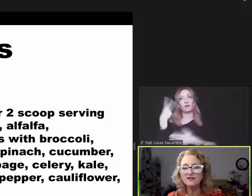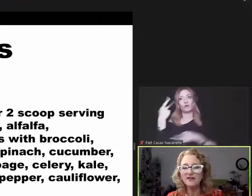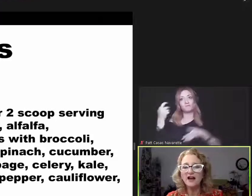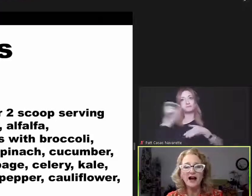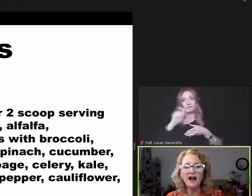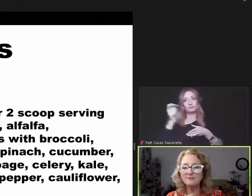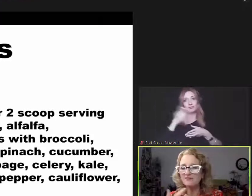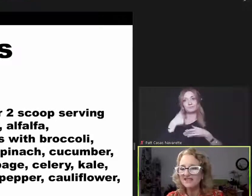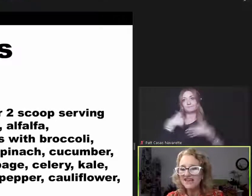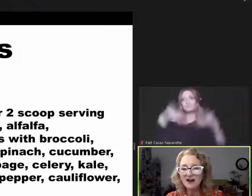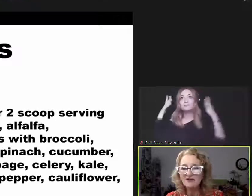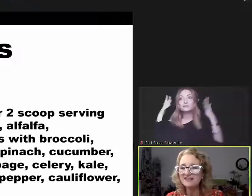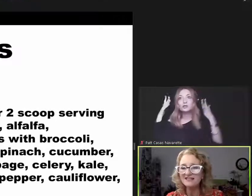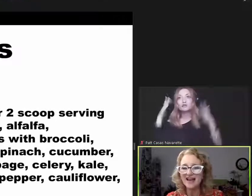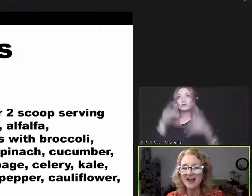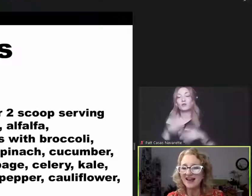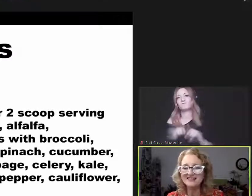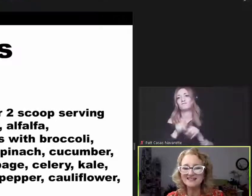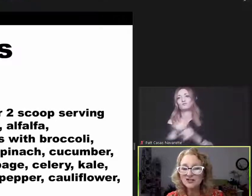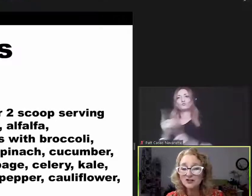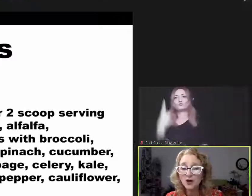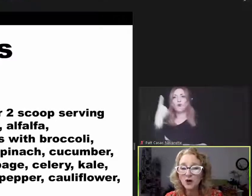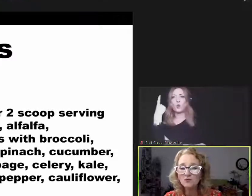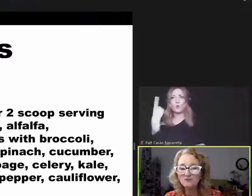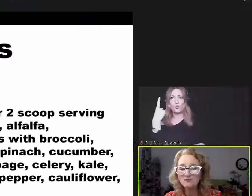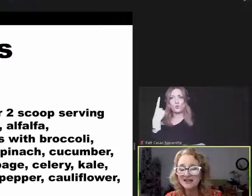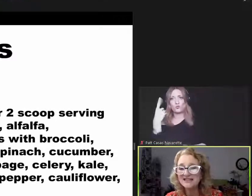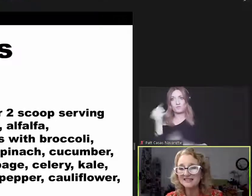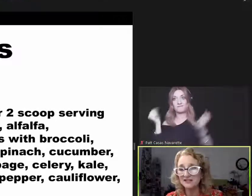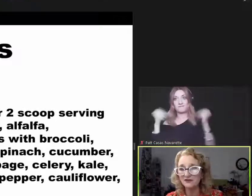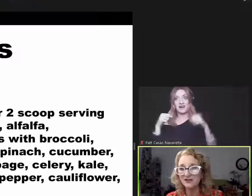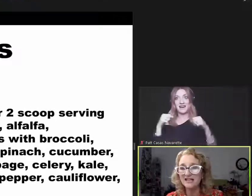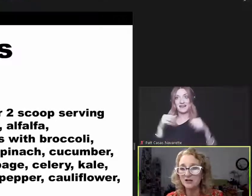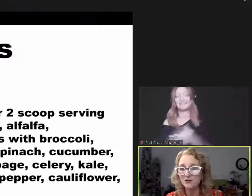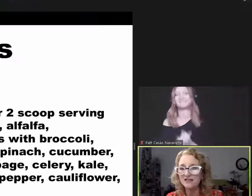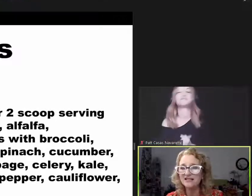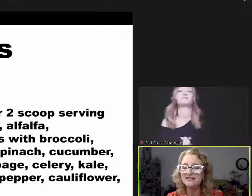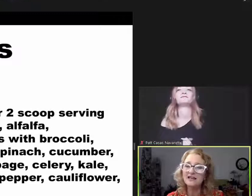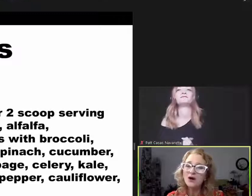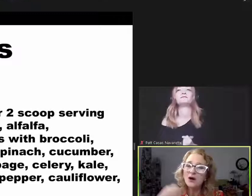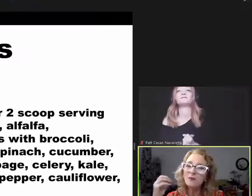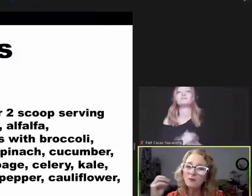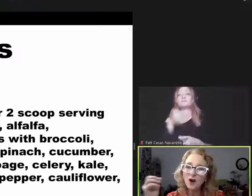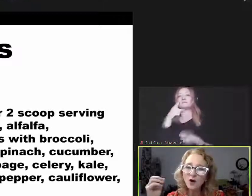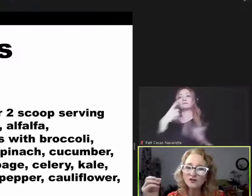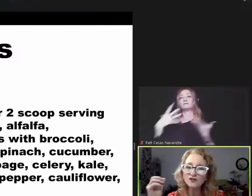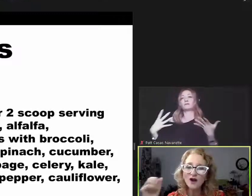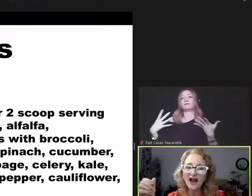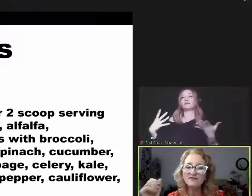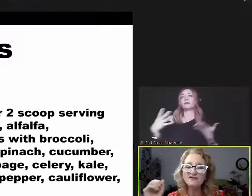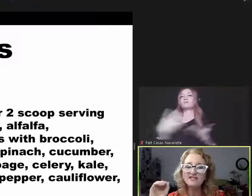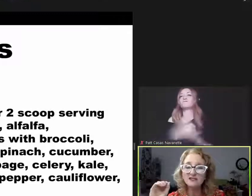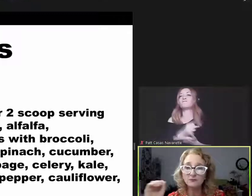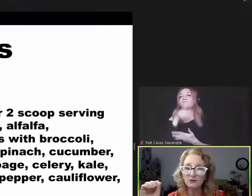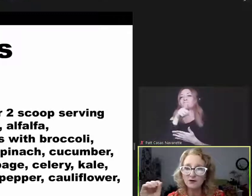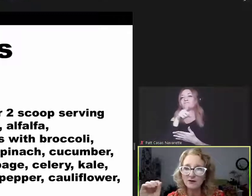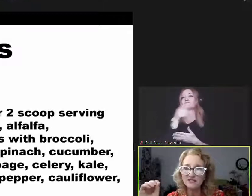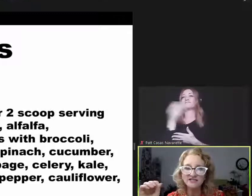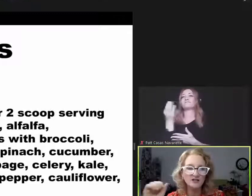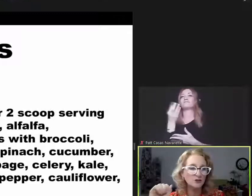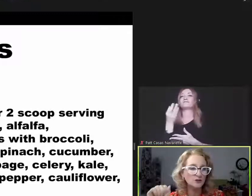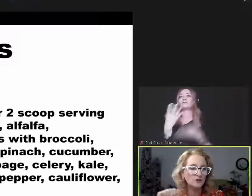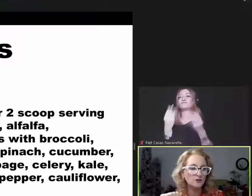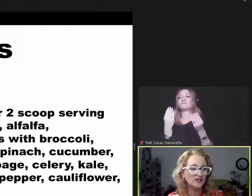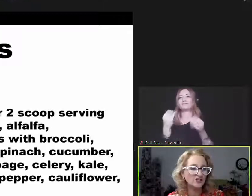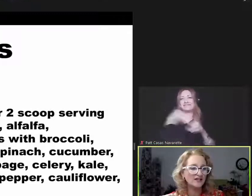with carrots and so many different ingredients. But we also have the